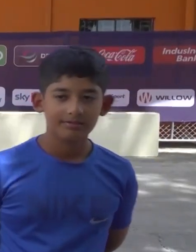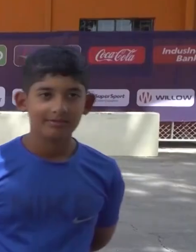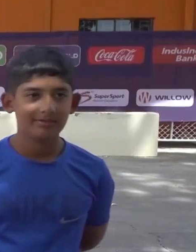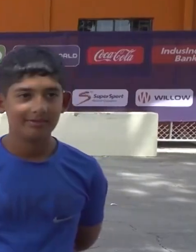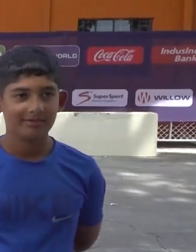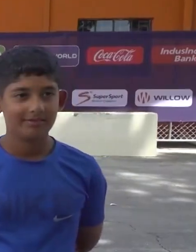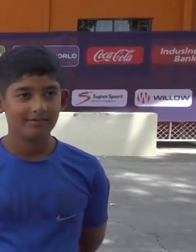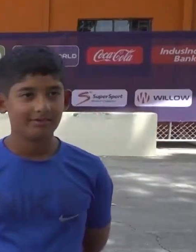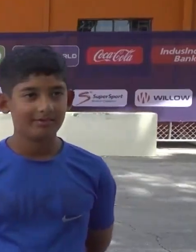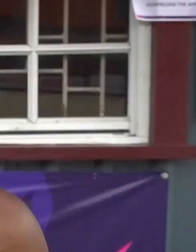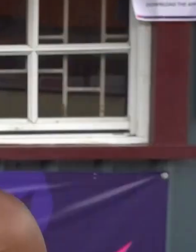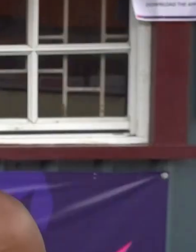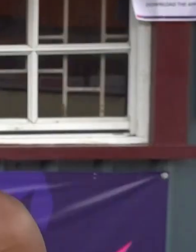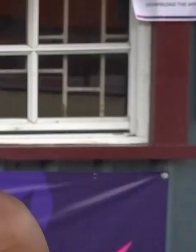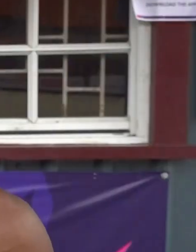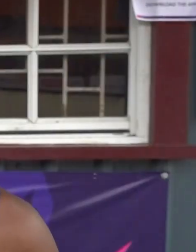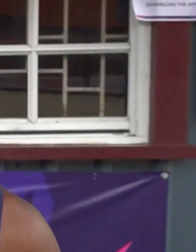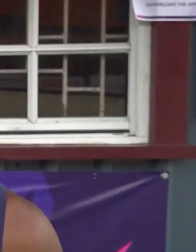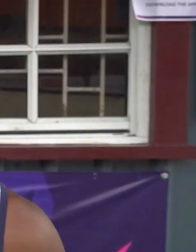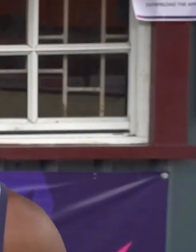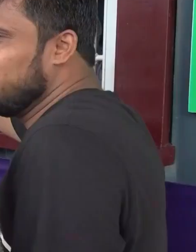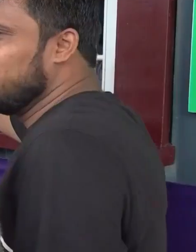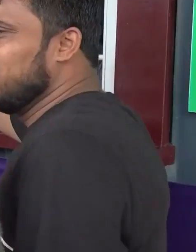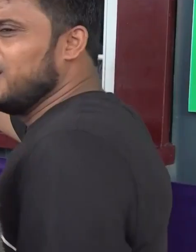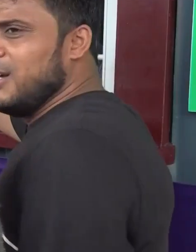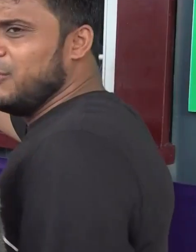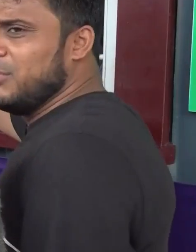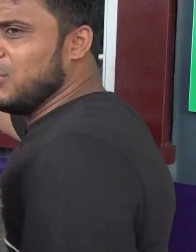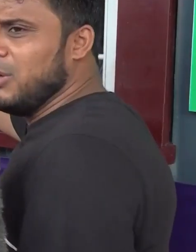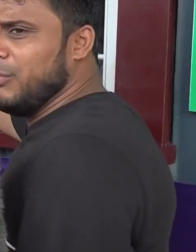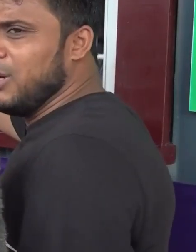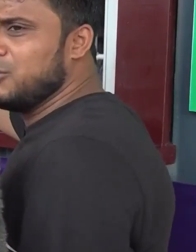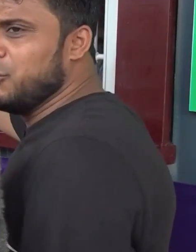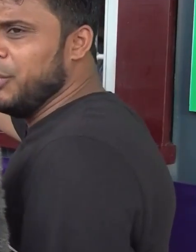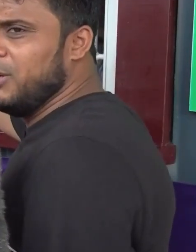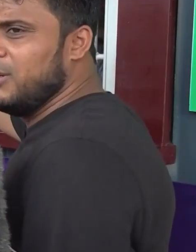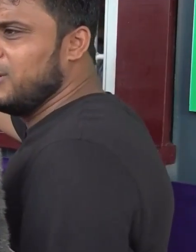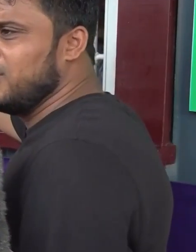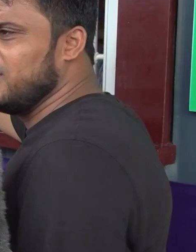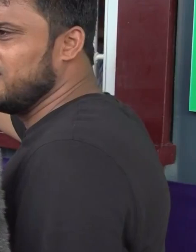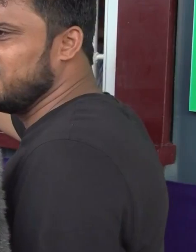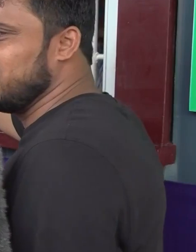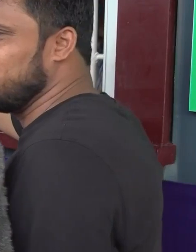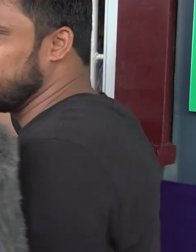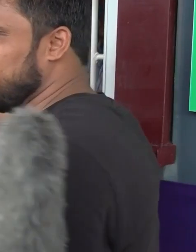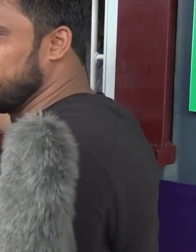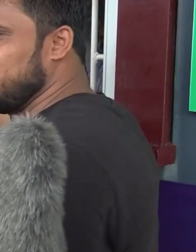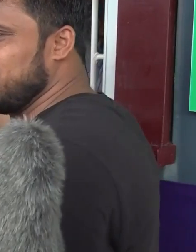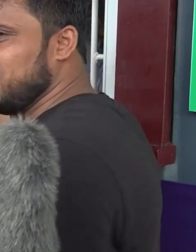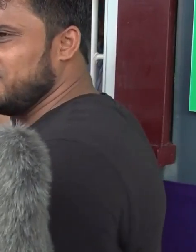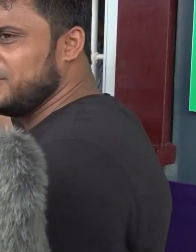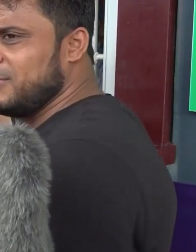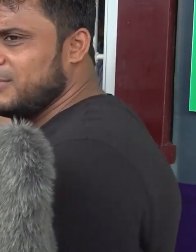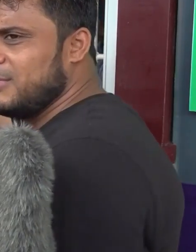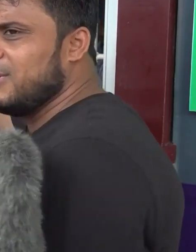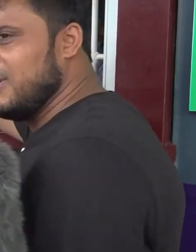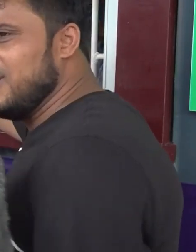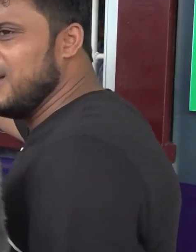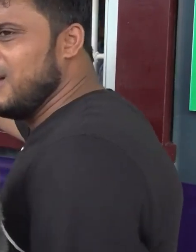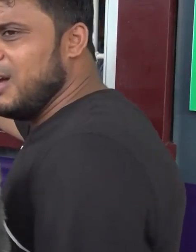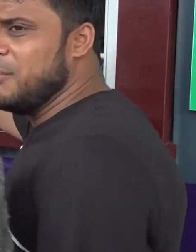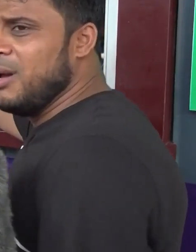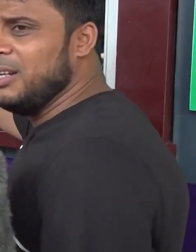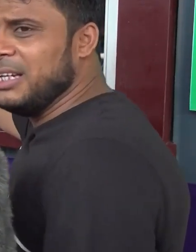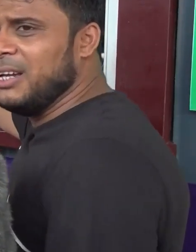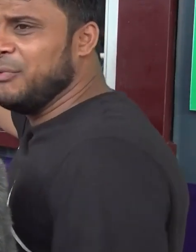so we are here for that. I think India are going to take it. I feel South Africa should win. But you're excited buying your ticket nevertheless?